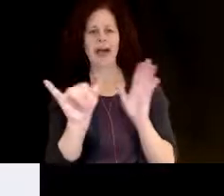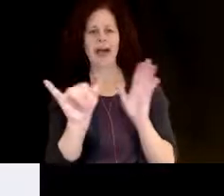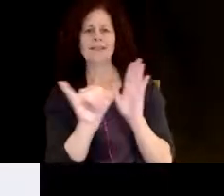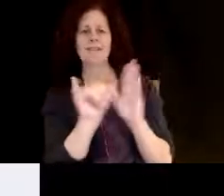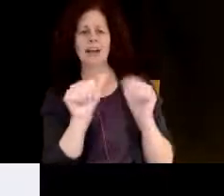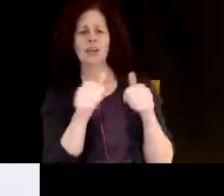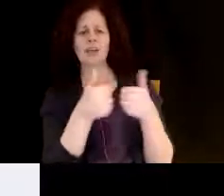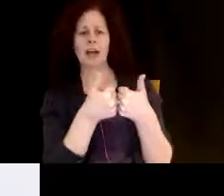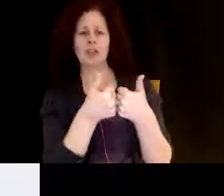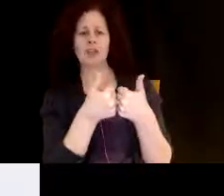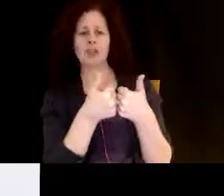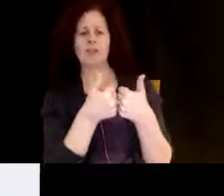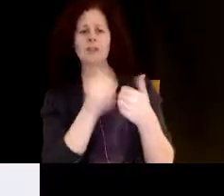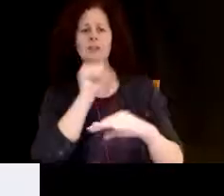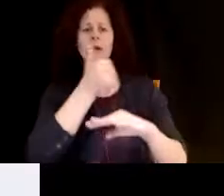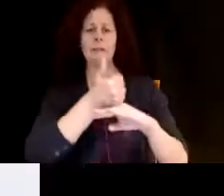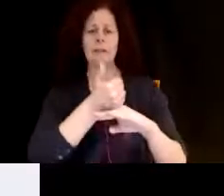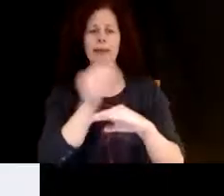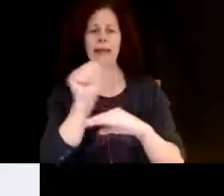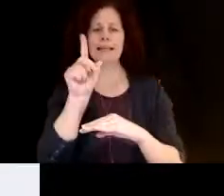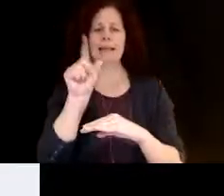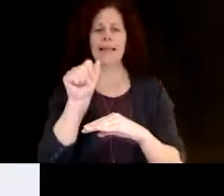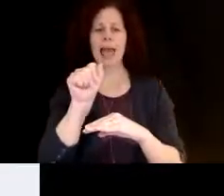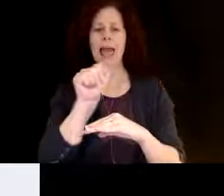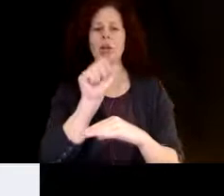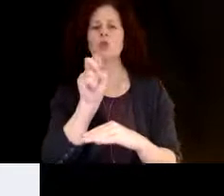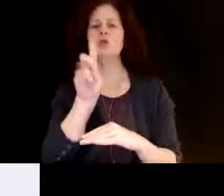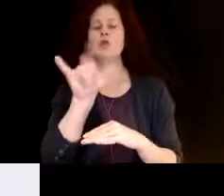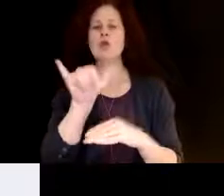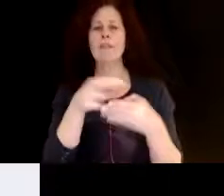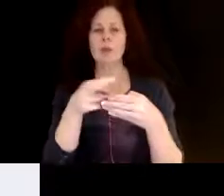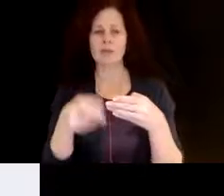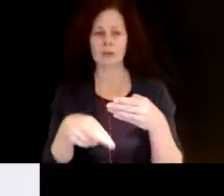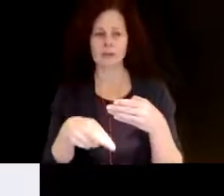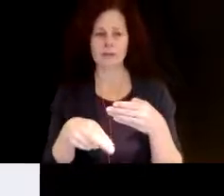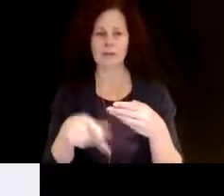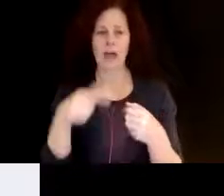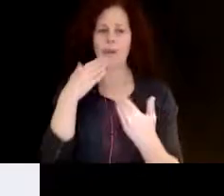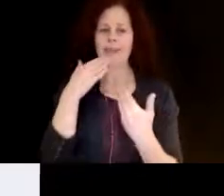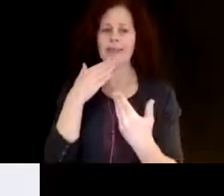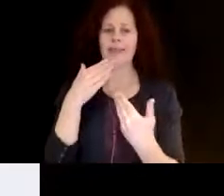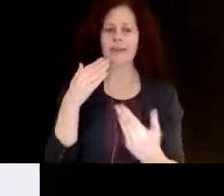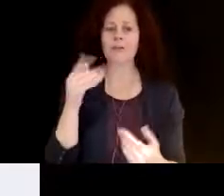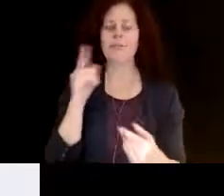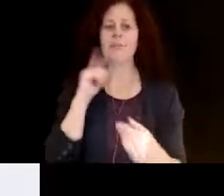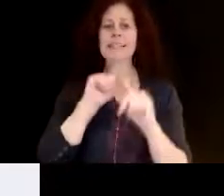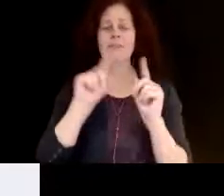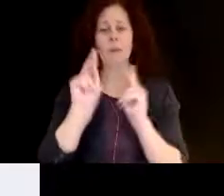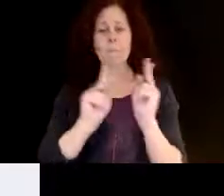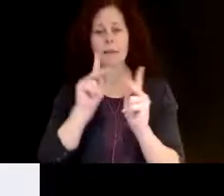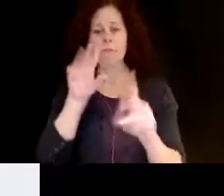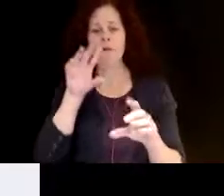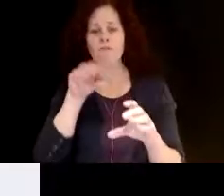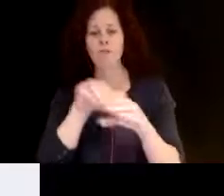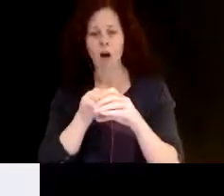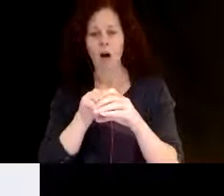England ADA Center who worked with me on this project, Oshie Harrison, Kathy Gips, Jason Angel, and Catherine Blakesley,